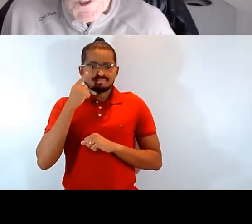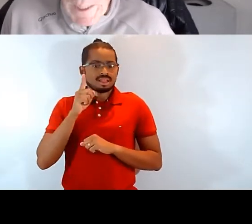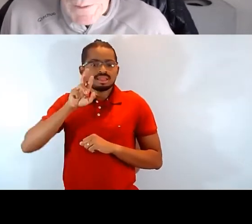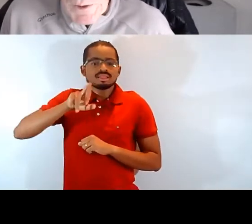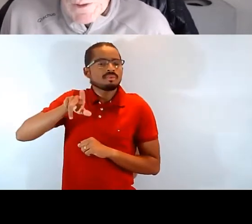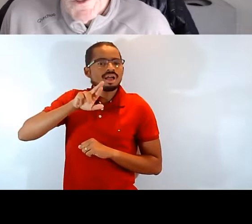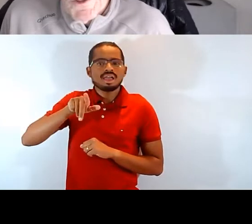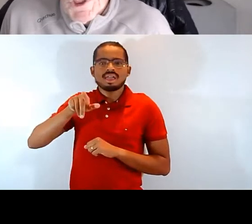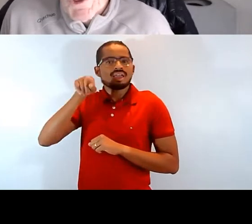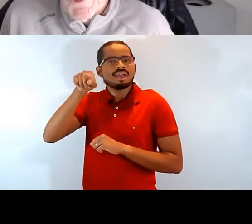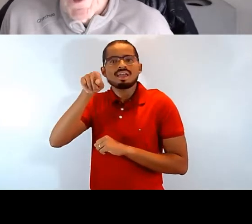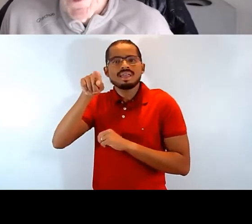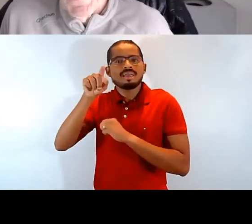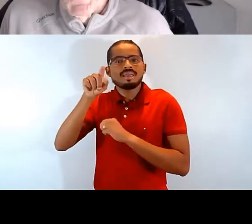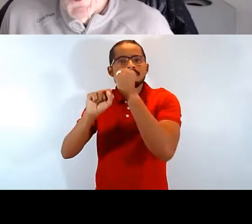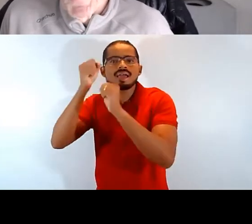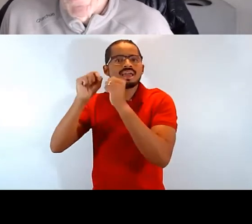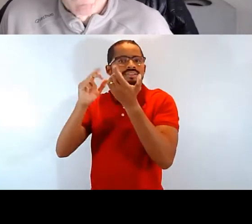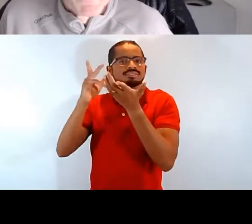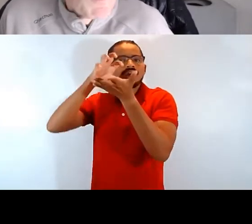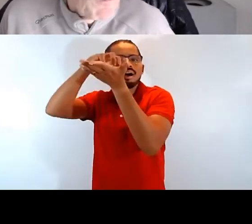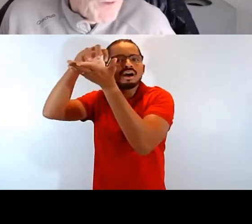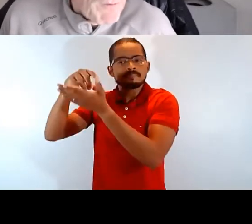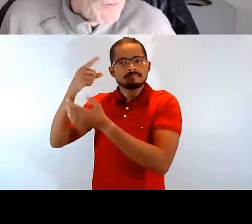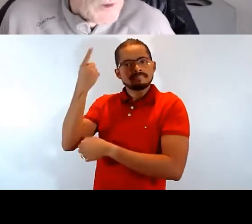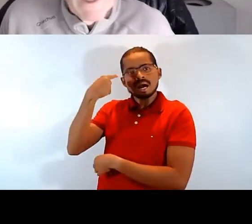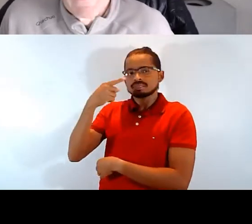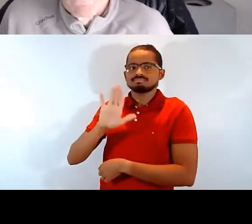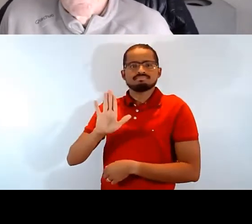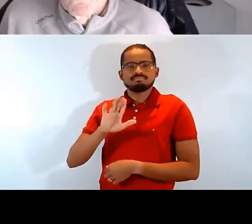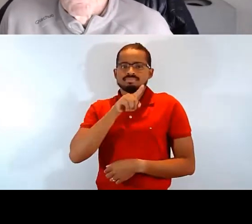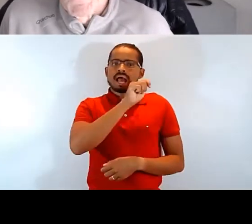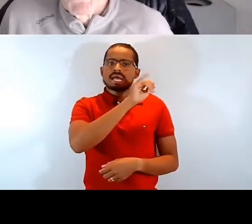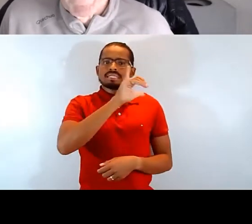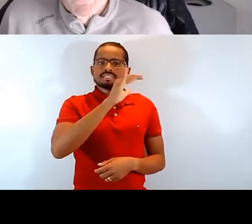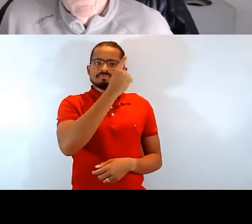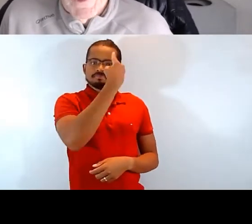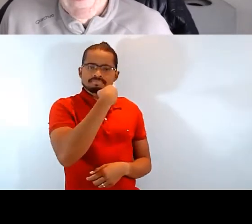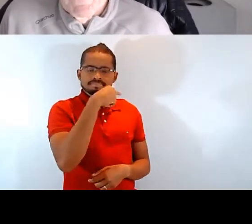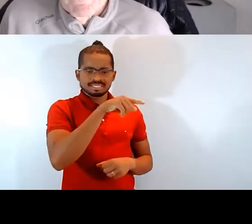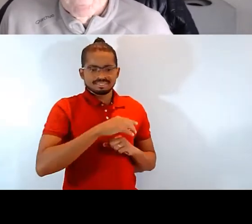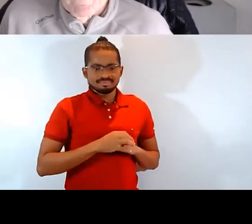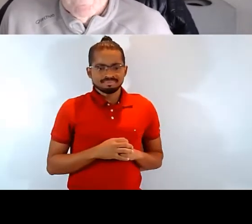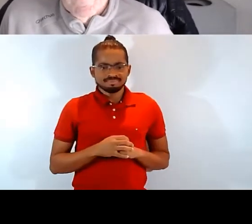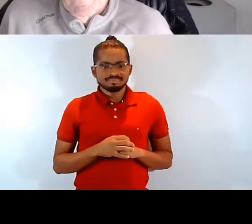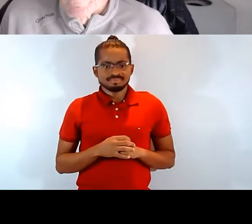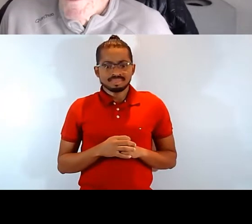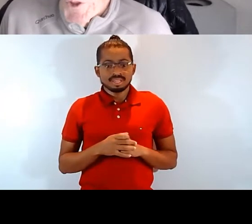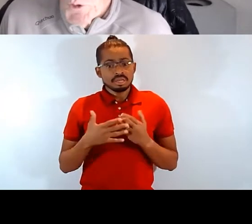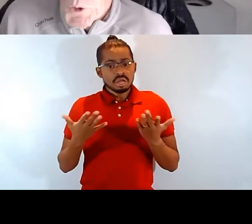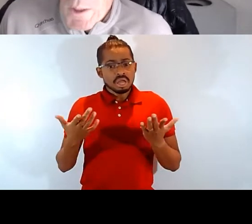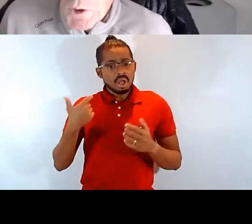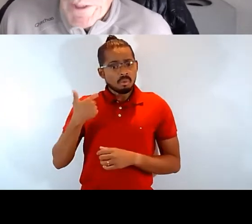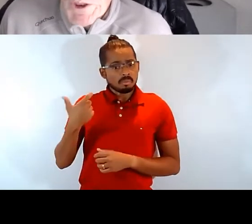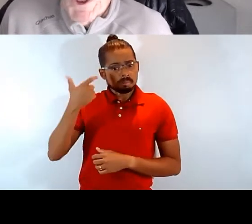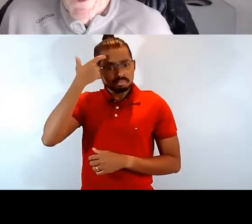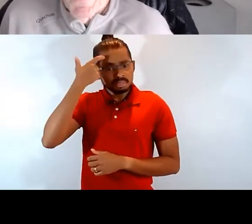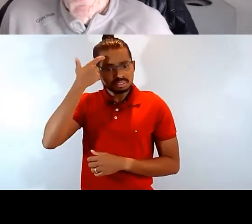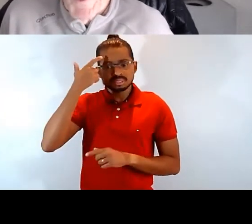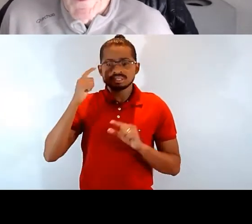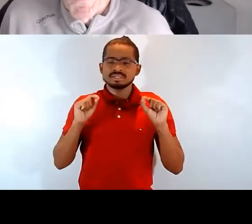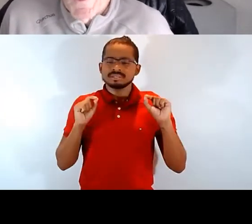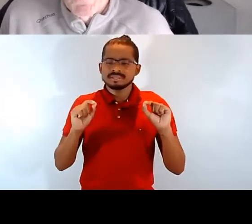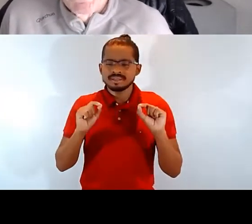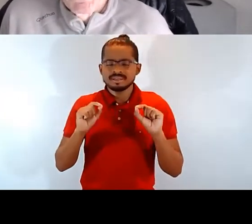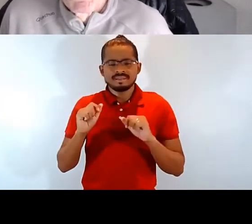our task consists in interpreting faithfully what speakers say, no translation done,